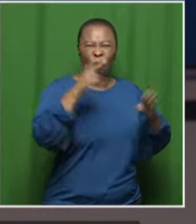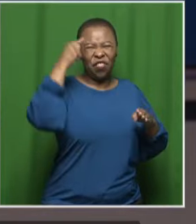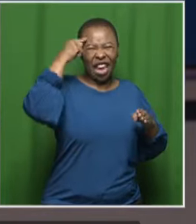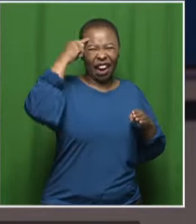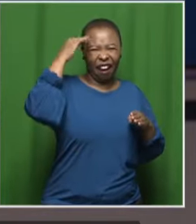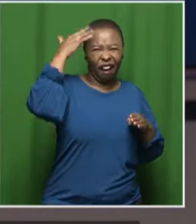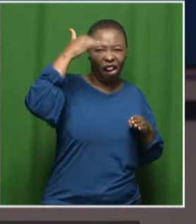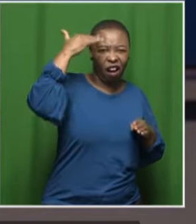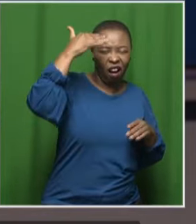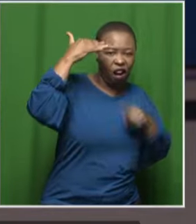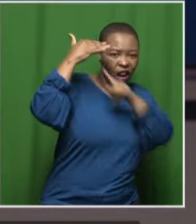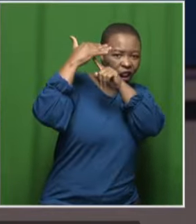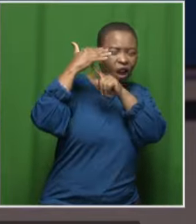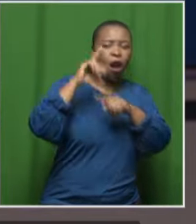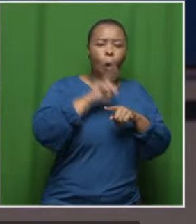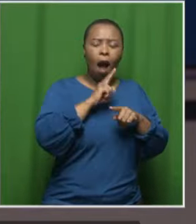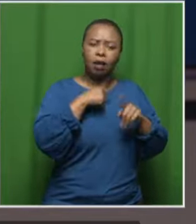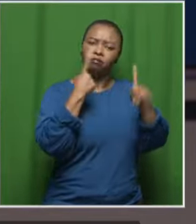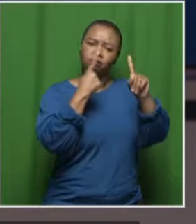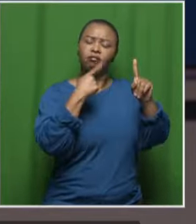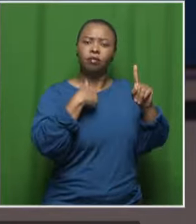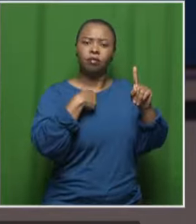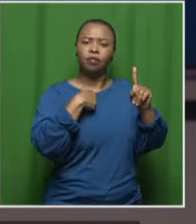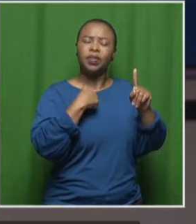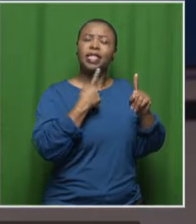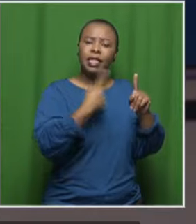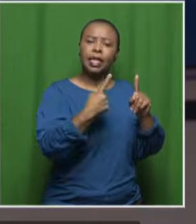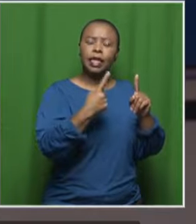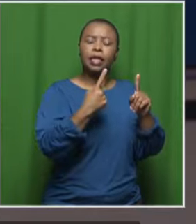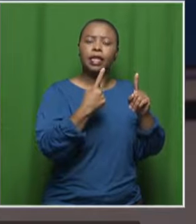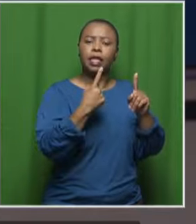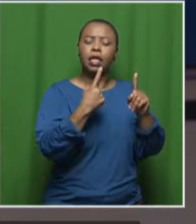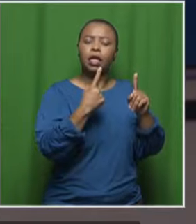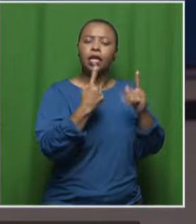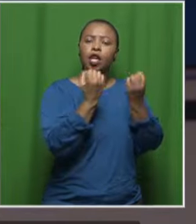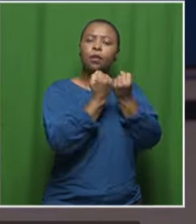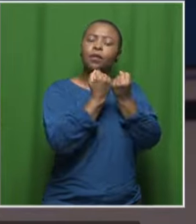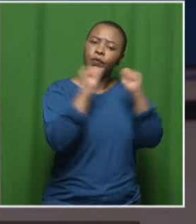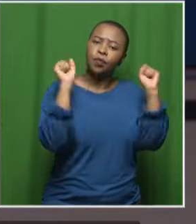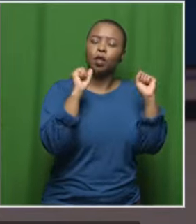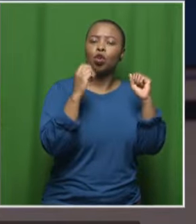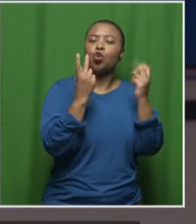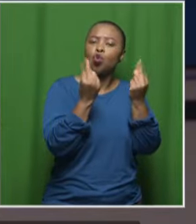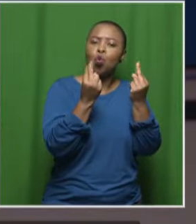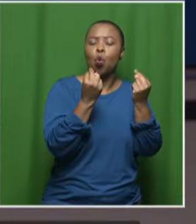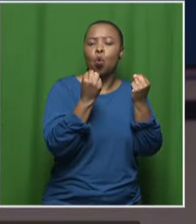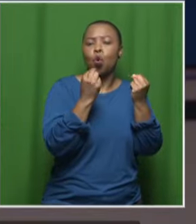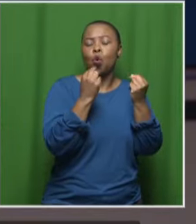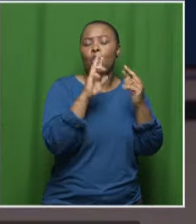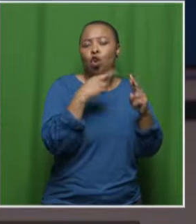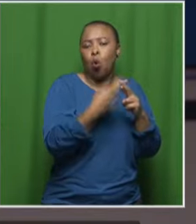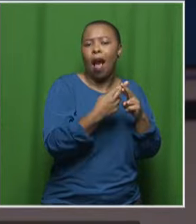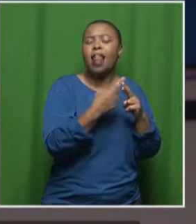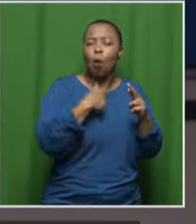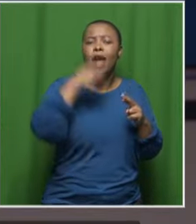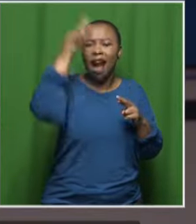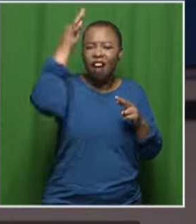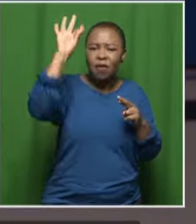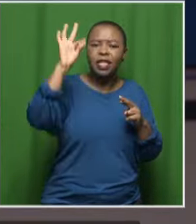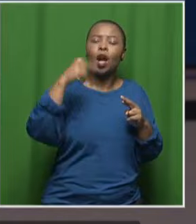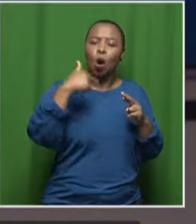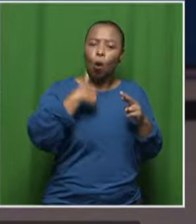continue to call ourselves a liberation movement. We're in government. We can't be both. Okay. Yes, we were